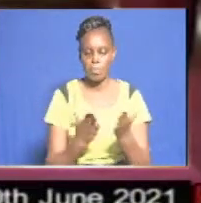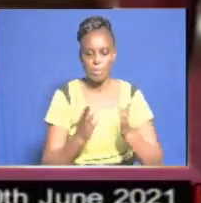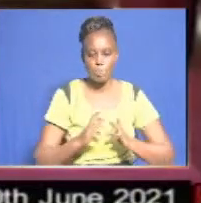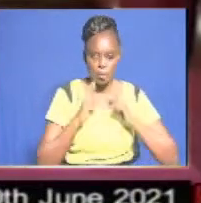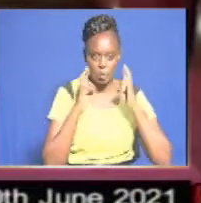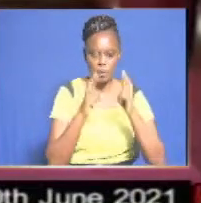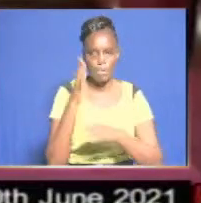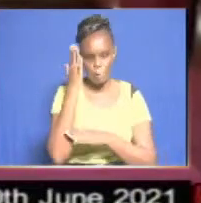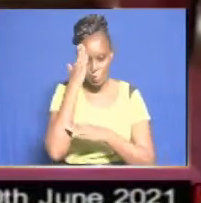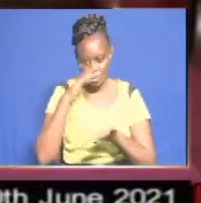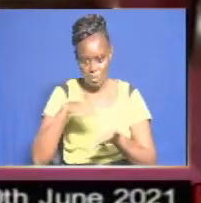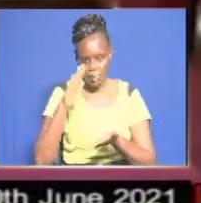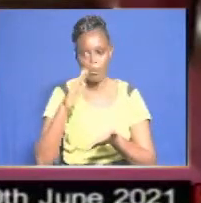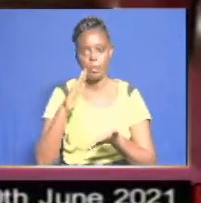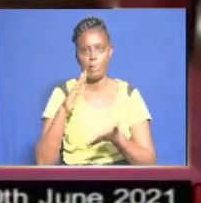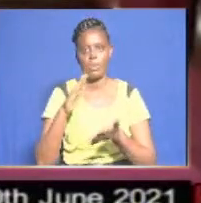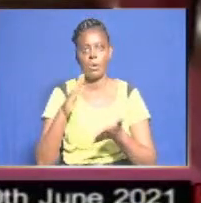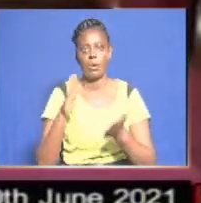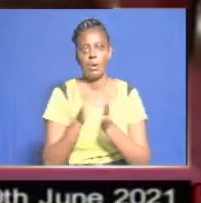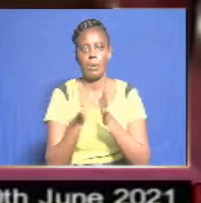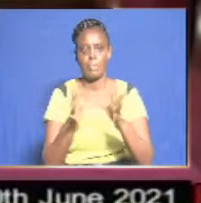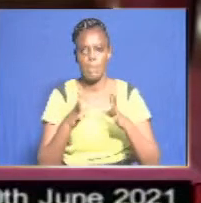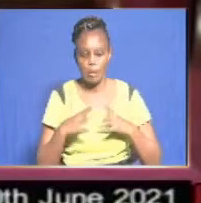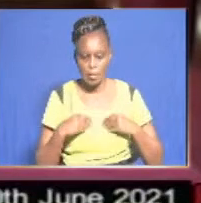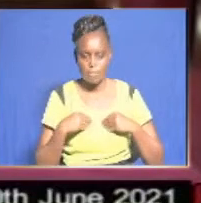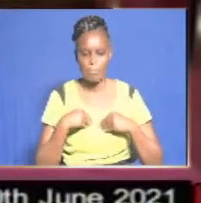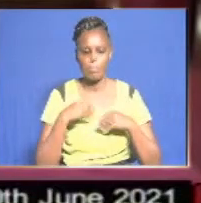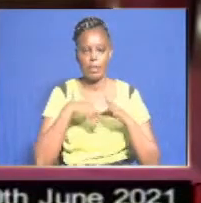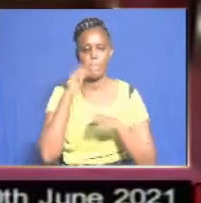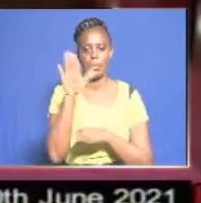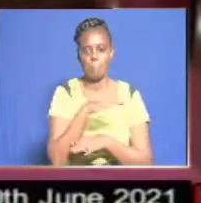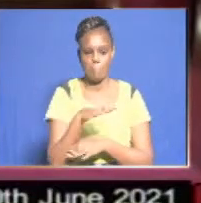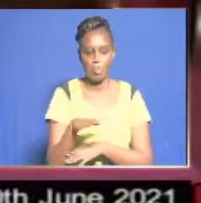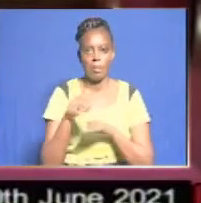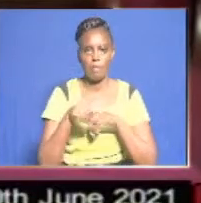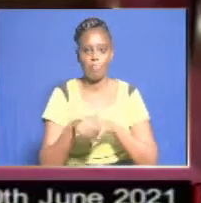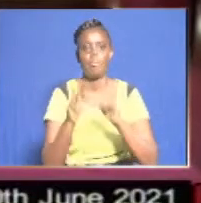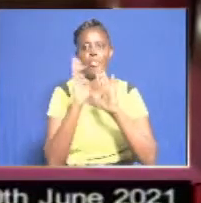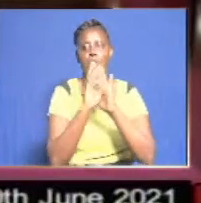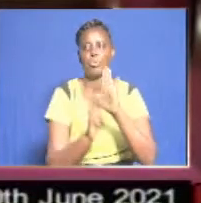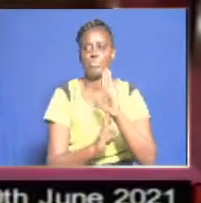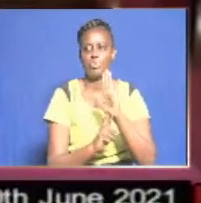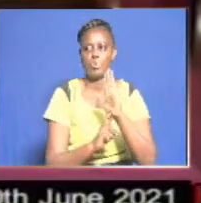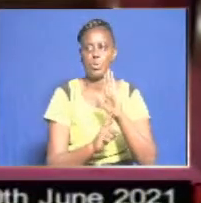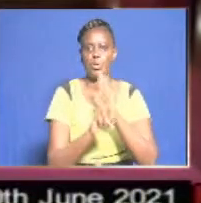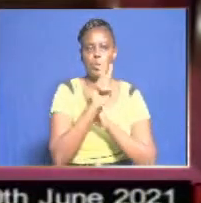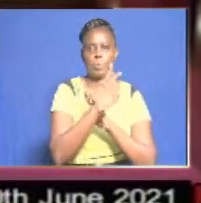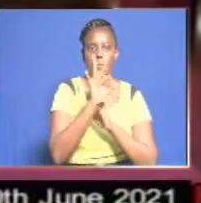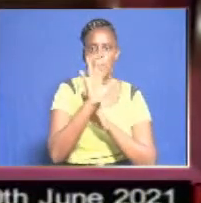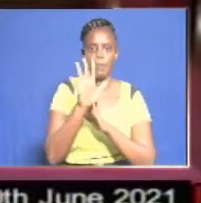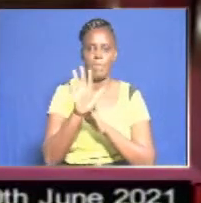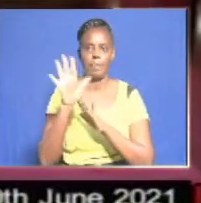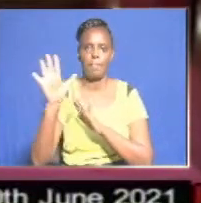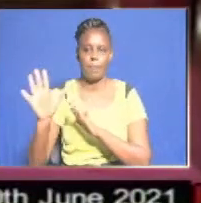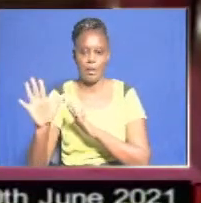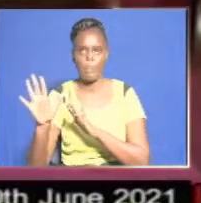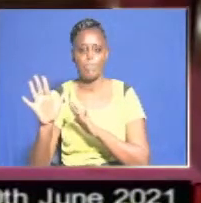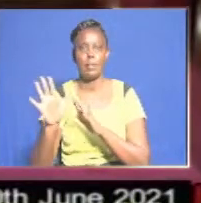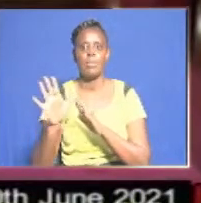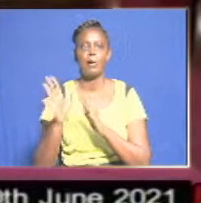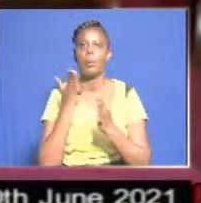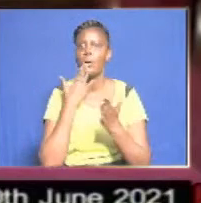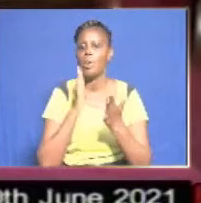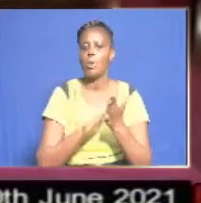for consideration and adoption by this August House in accordance with Standing Order number 235-5, and I wish to